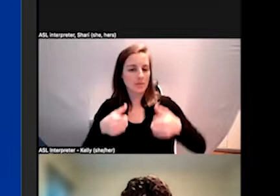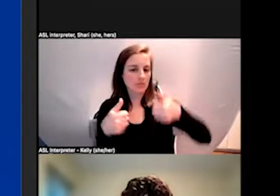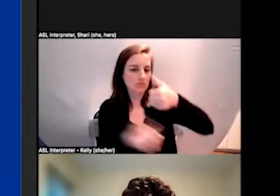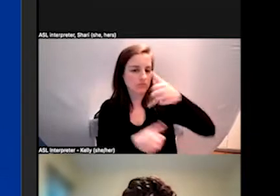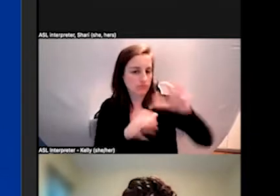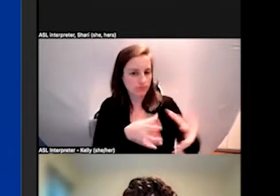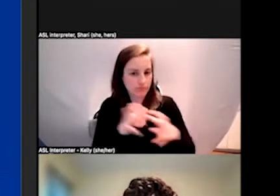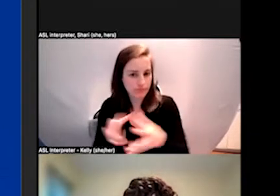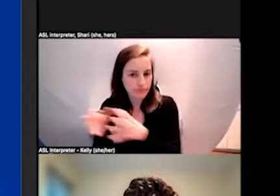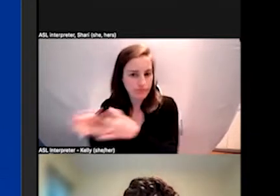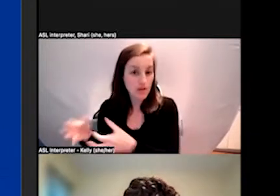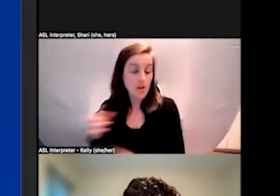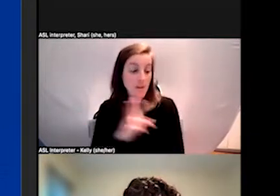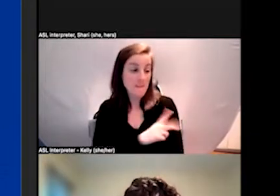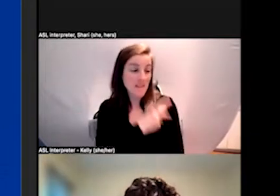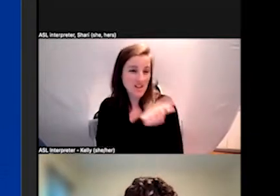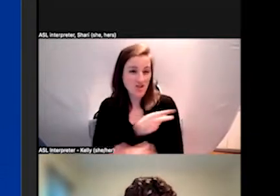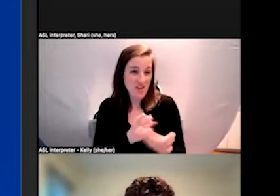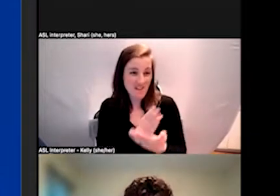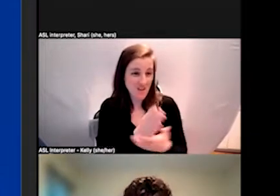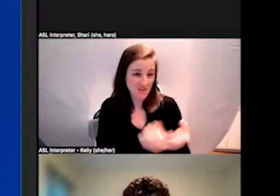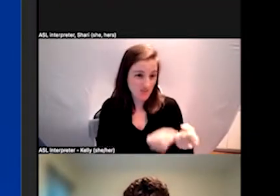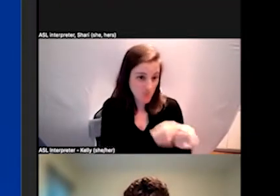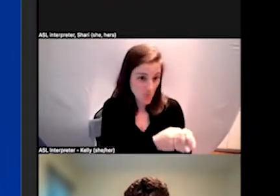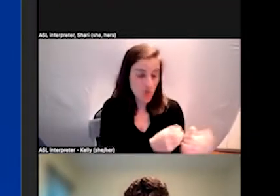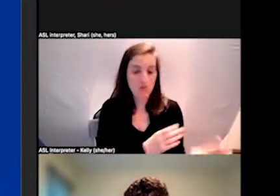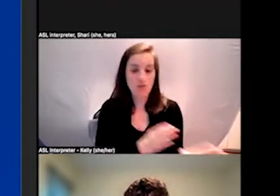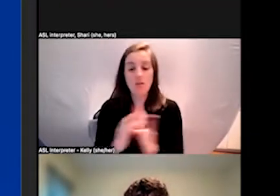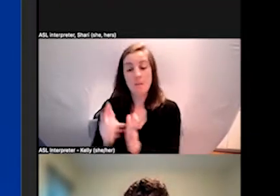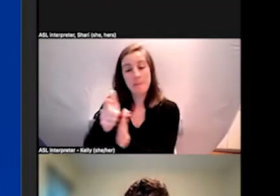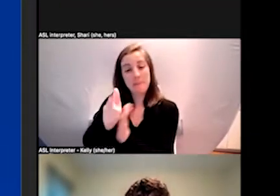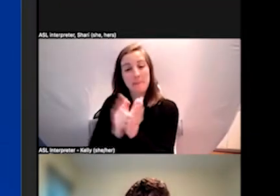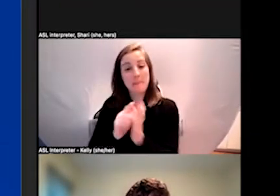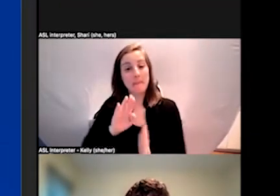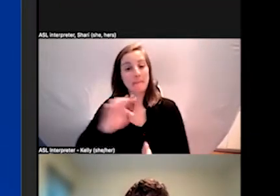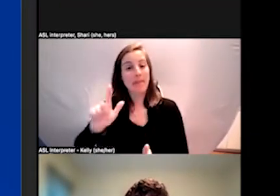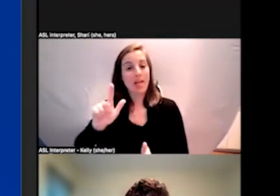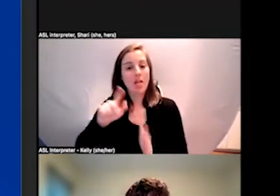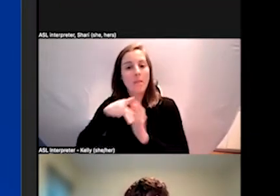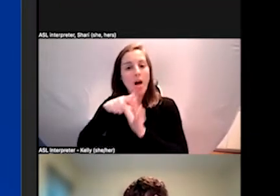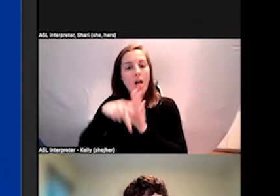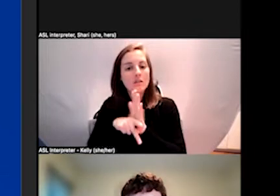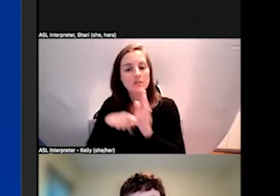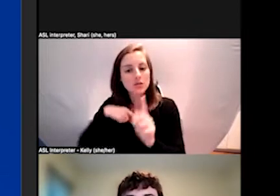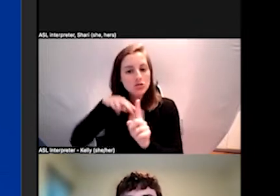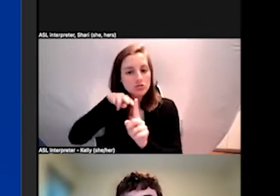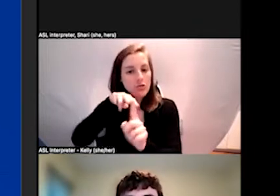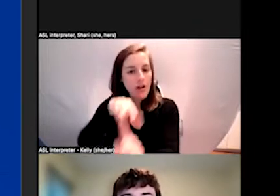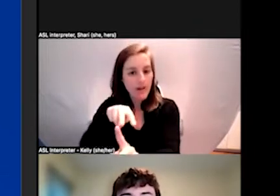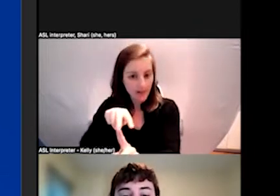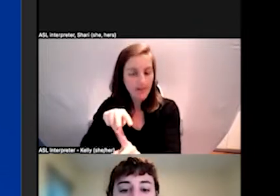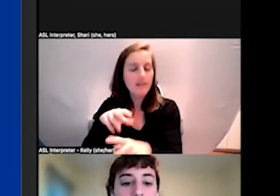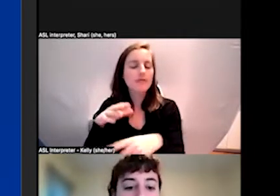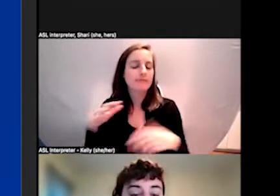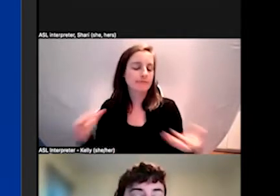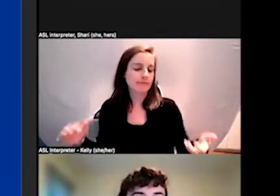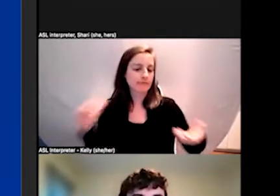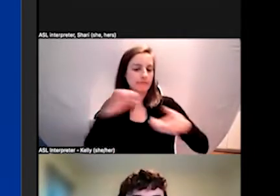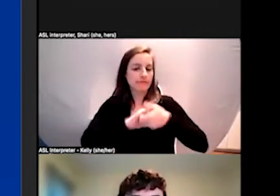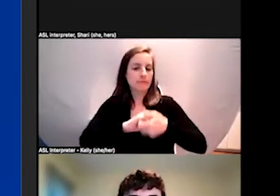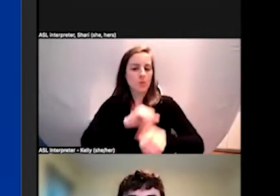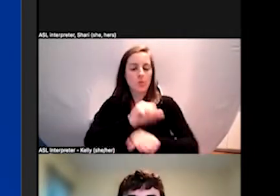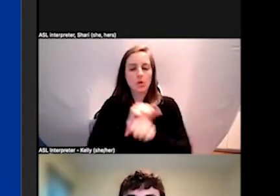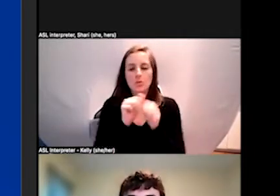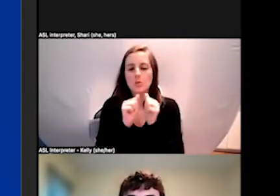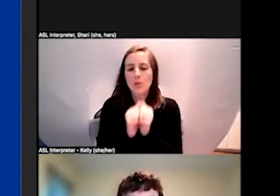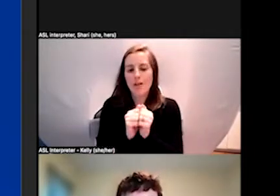support, and another is bill policy and tracking. And so these are both in tandem, work together for our